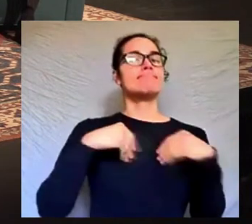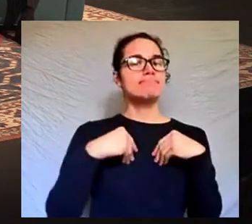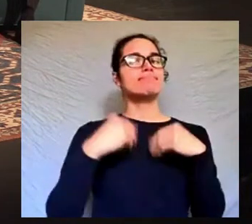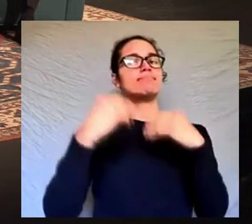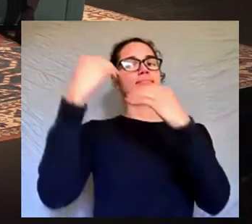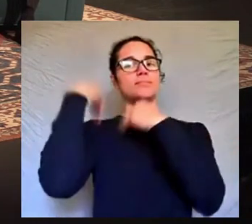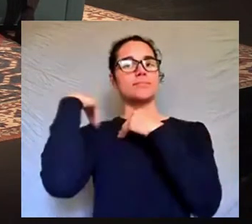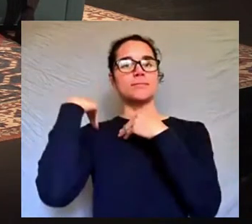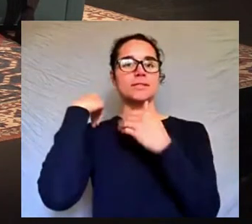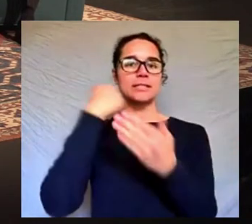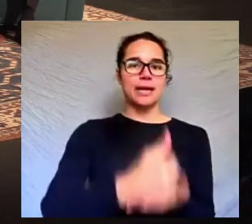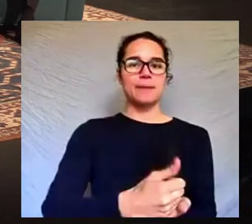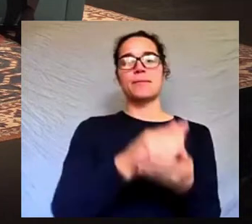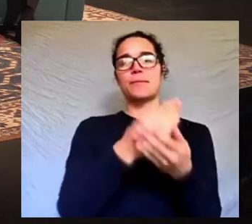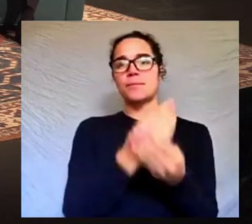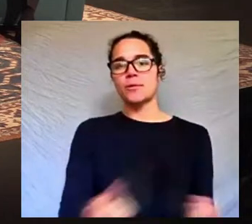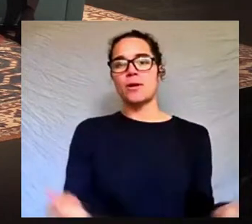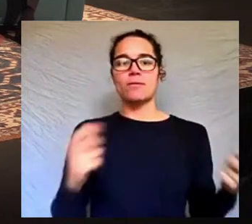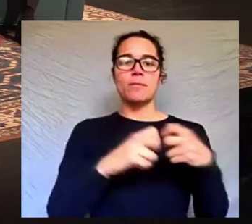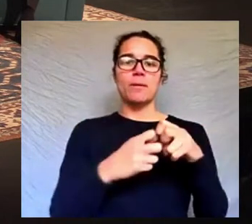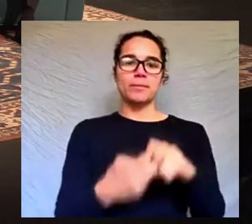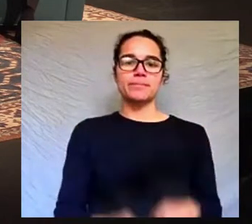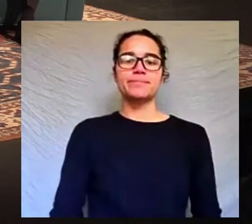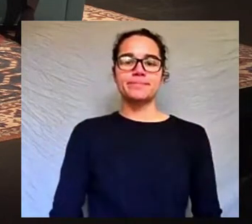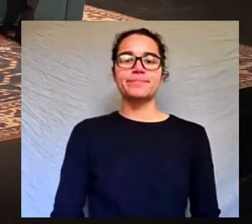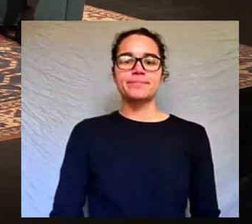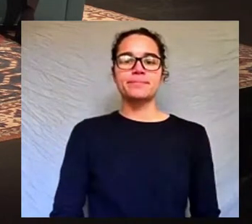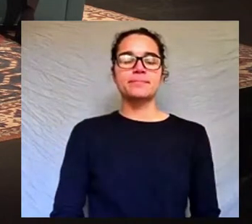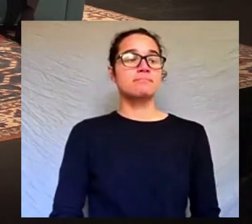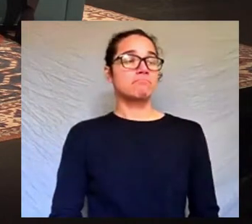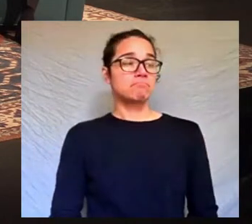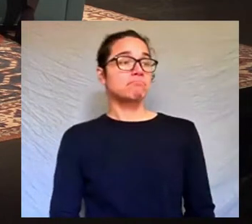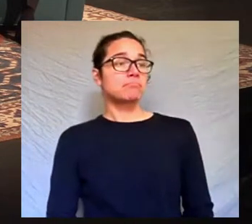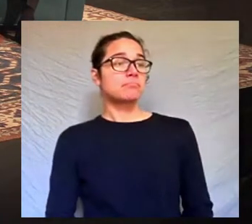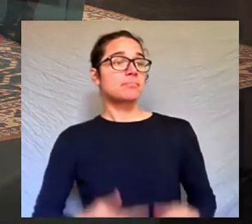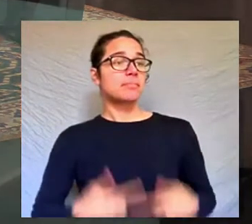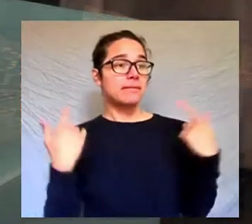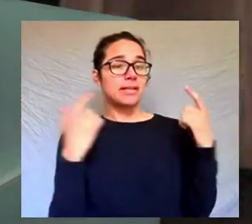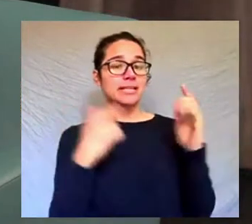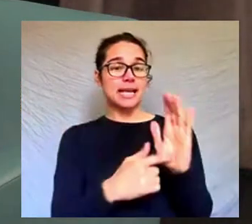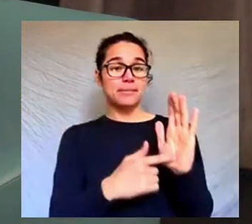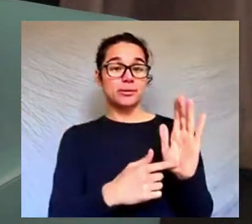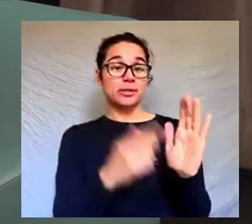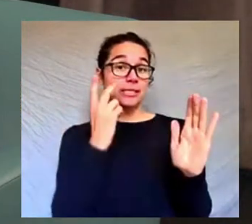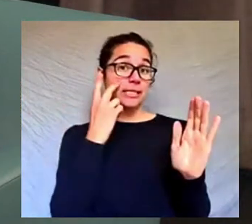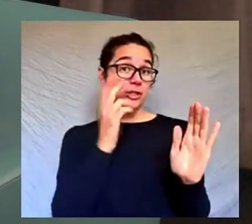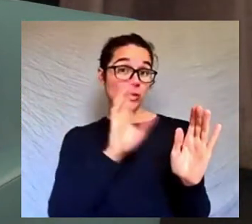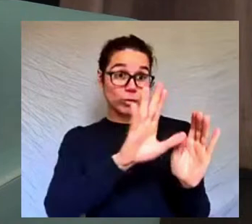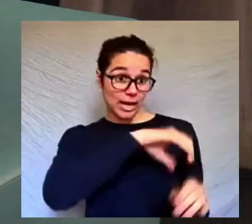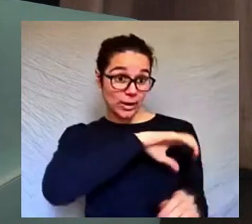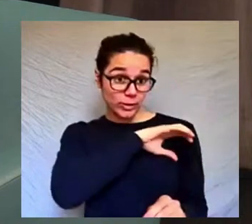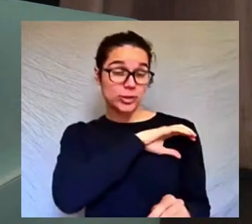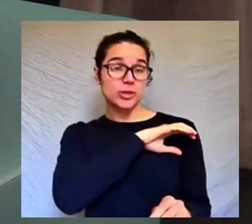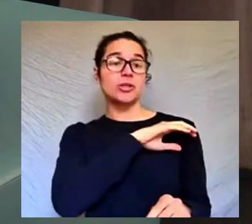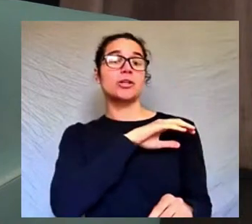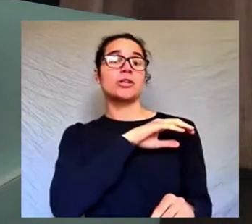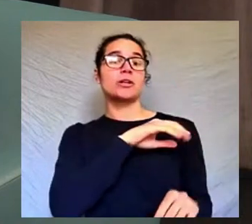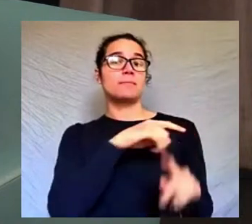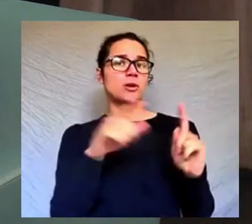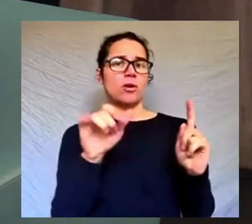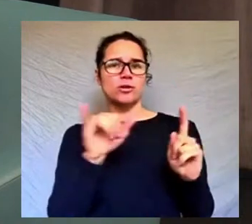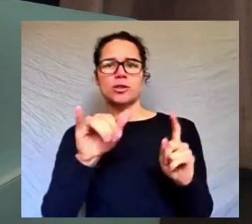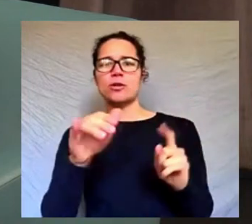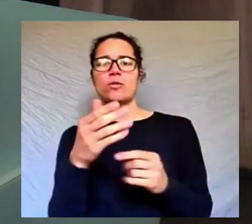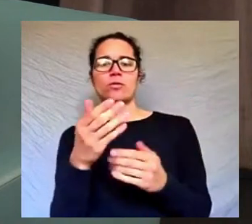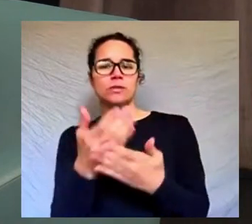example of power plus character, but it's also an example of the ways in which those elements we were describing of knowledge, skills, and